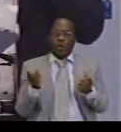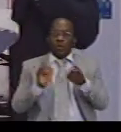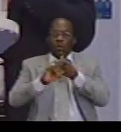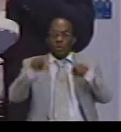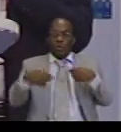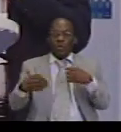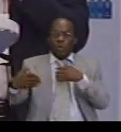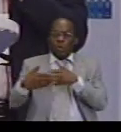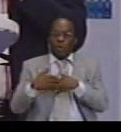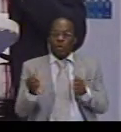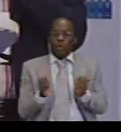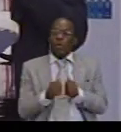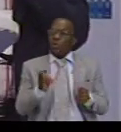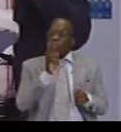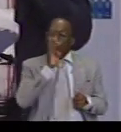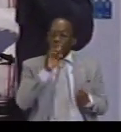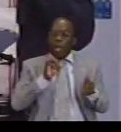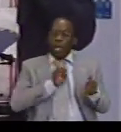with water.